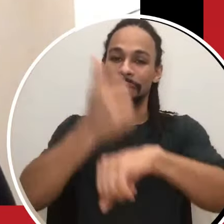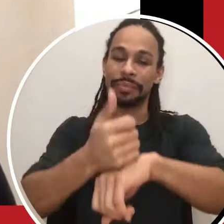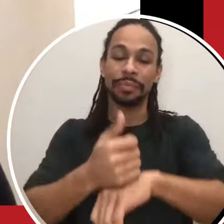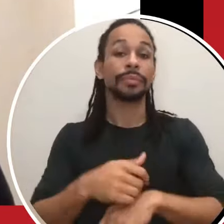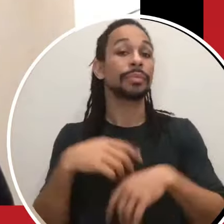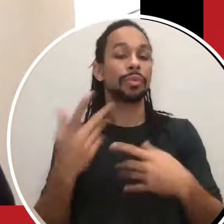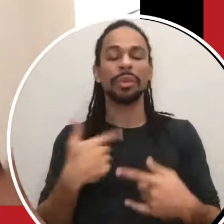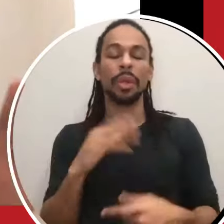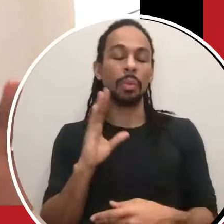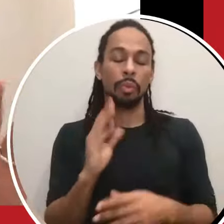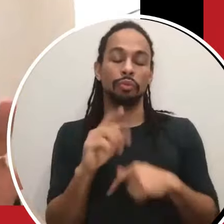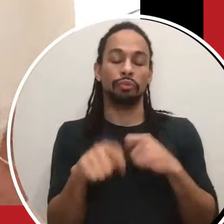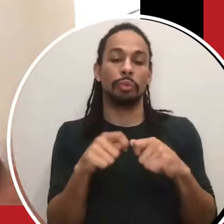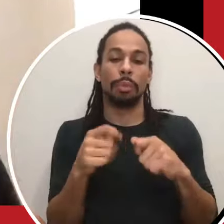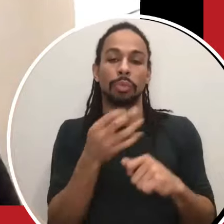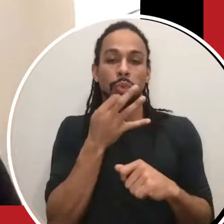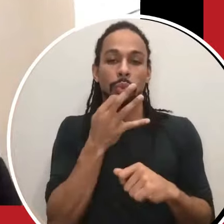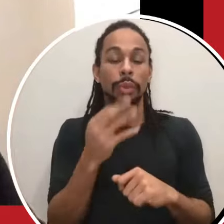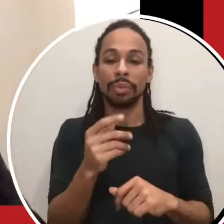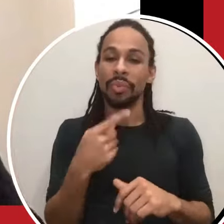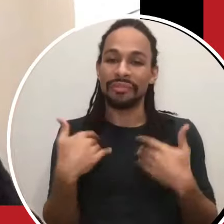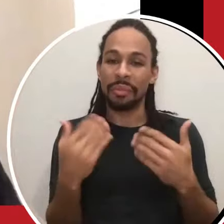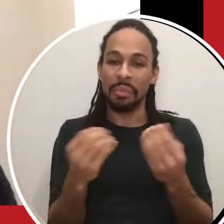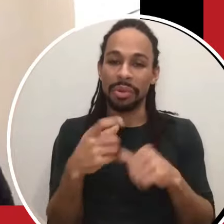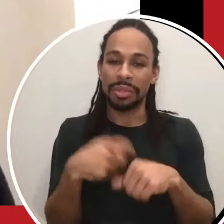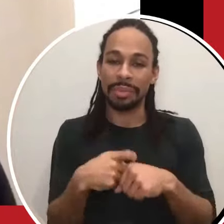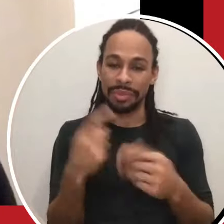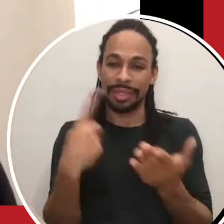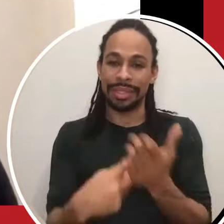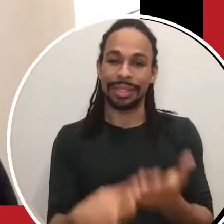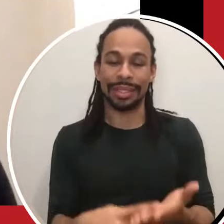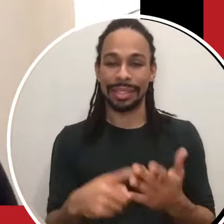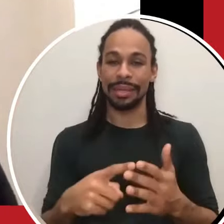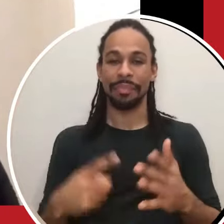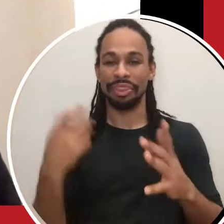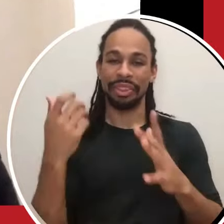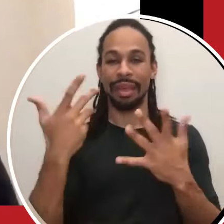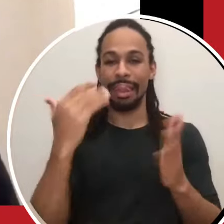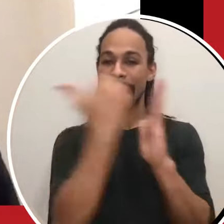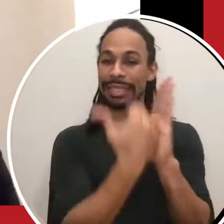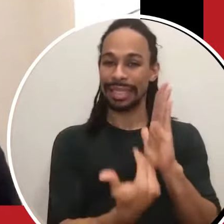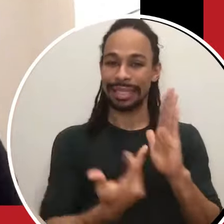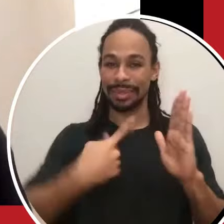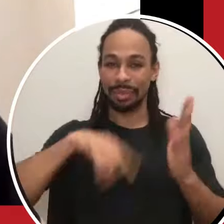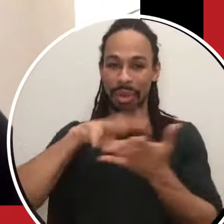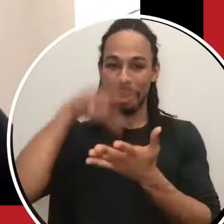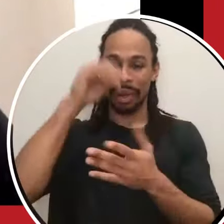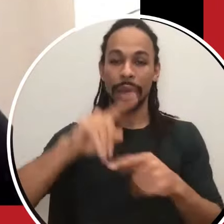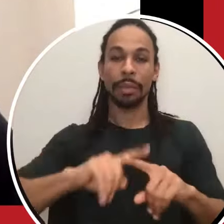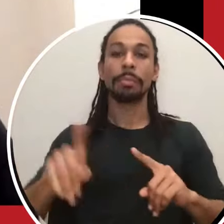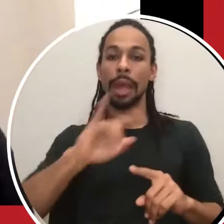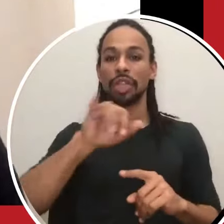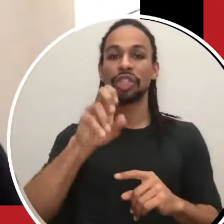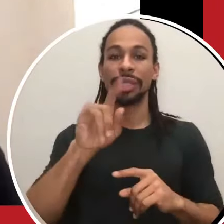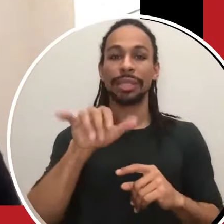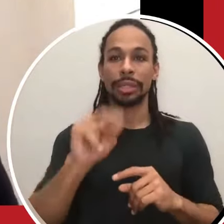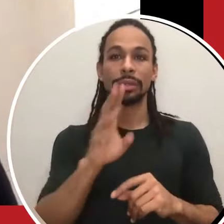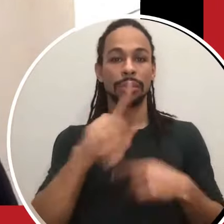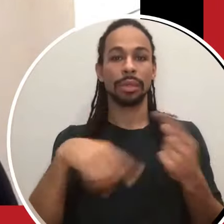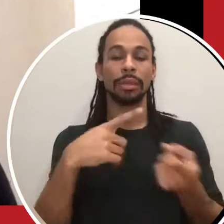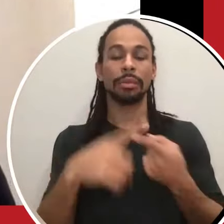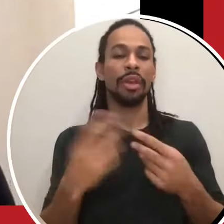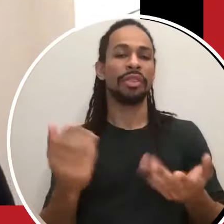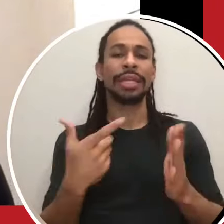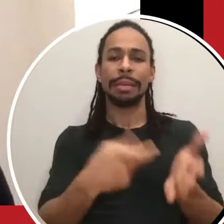is that what is very, very clear, and Justin talked a little bit about the demand that many of us raised in the streets across this country around